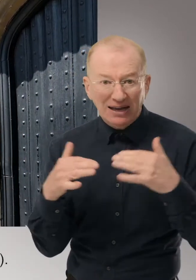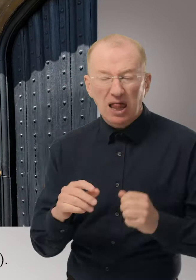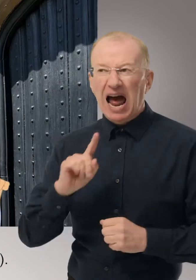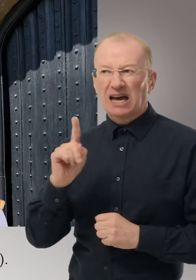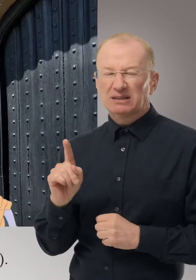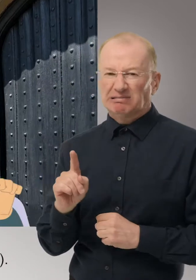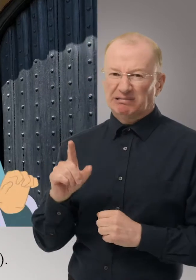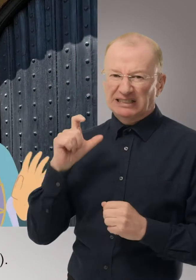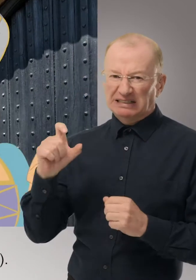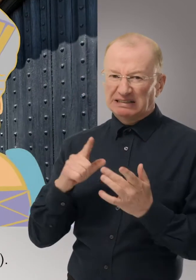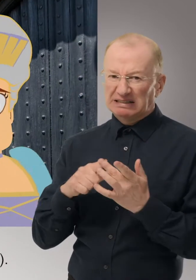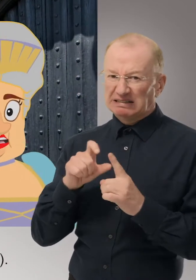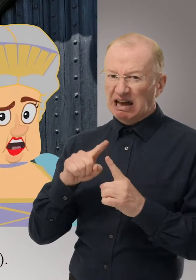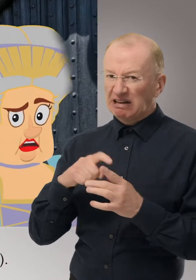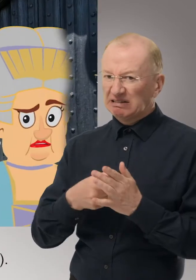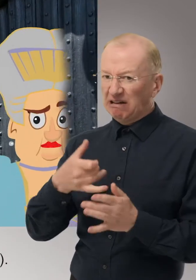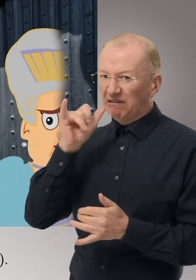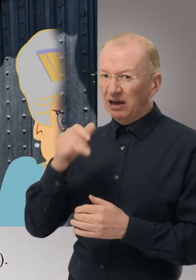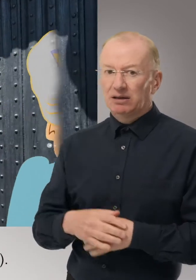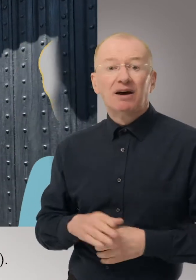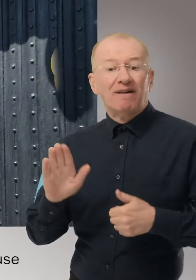feasts, battles, and cider.